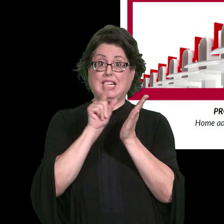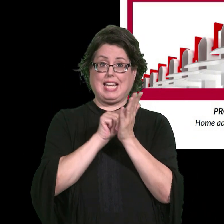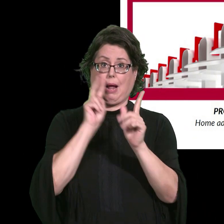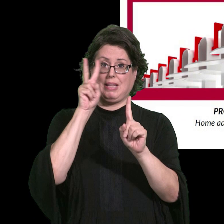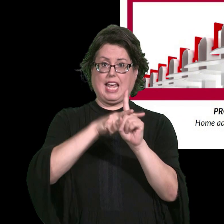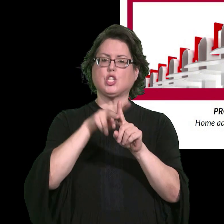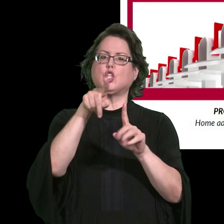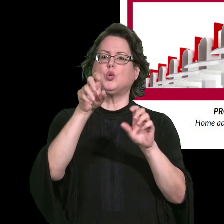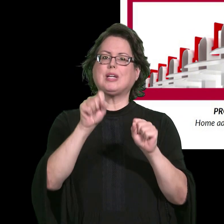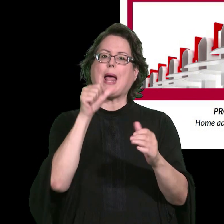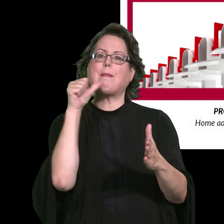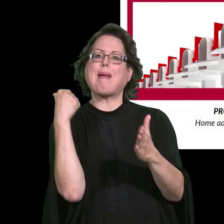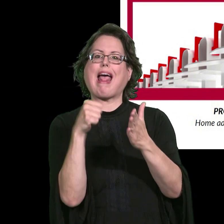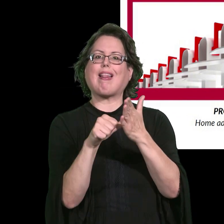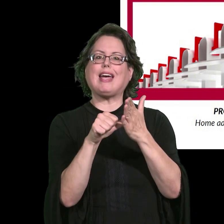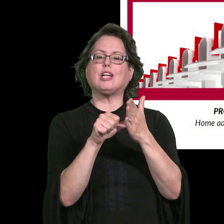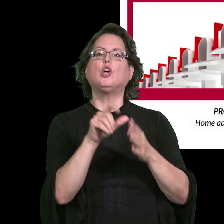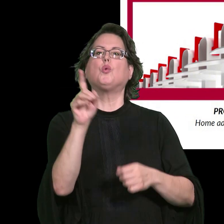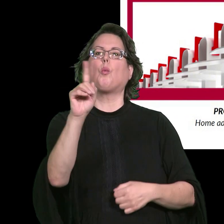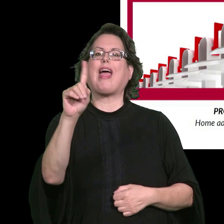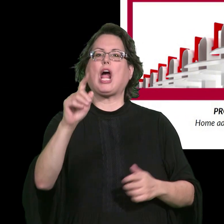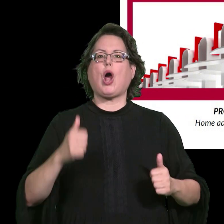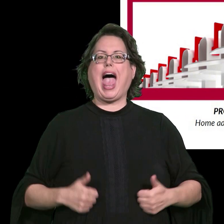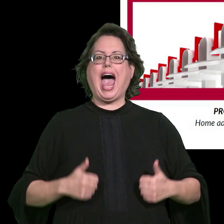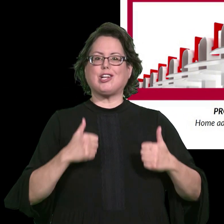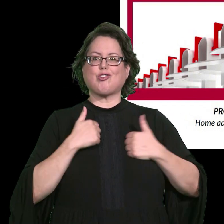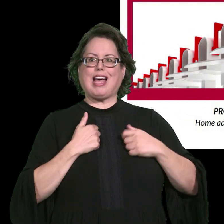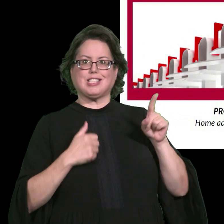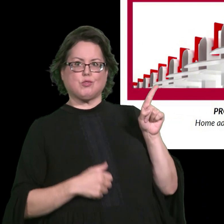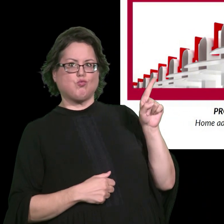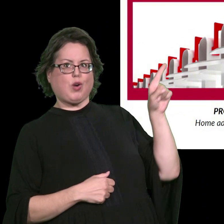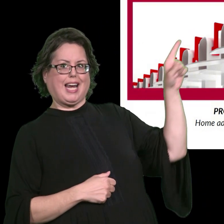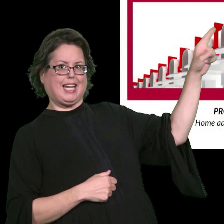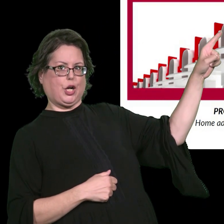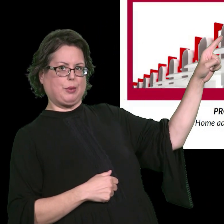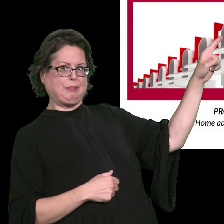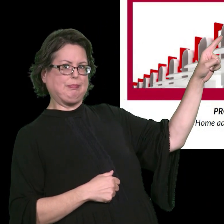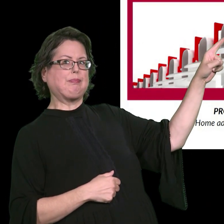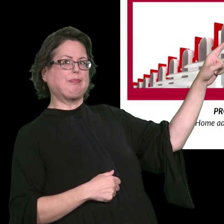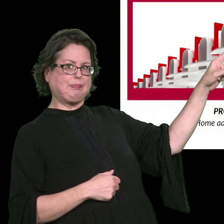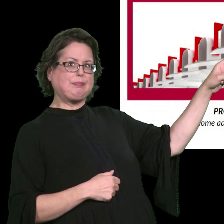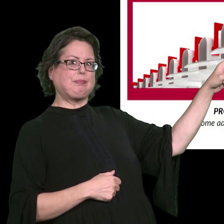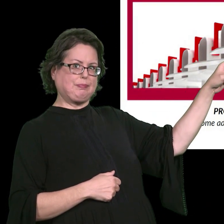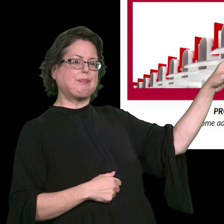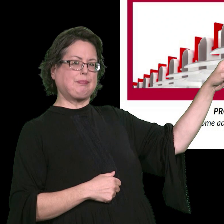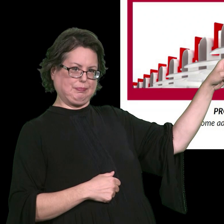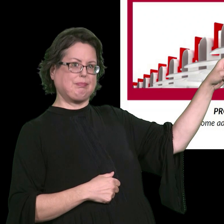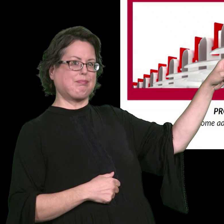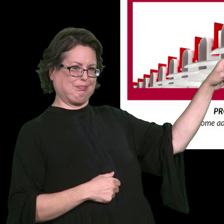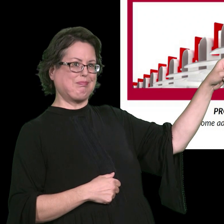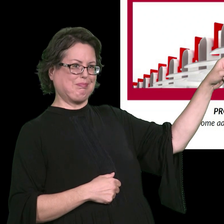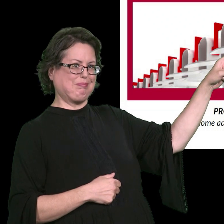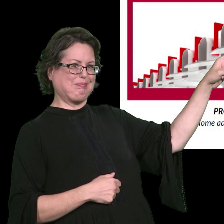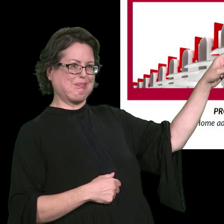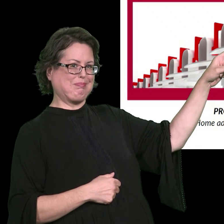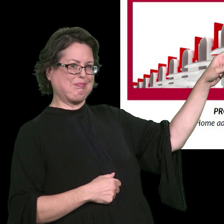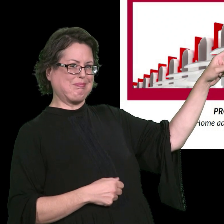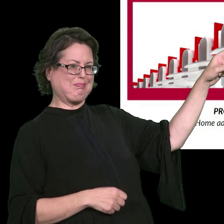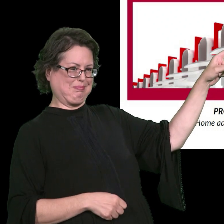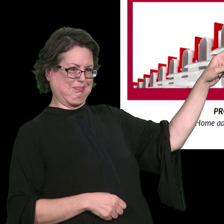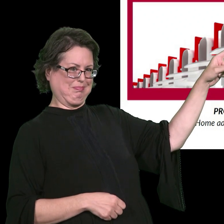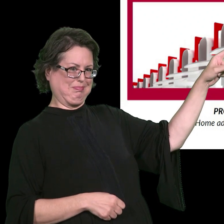it to Allegheny County Elections Office, 542 Forbes Avenue, room 312,